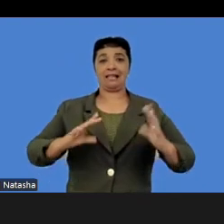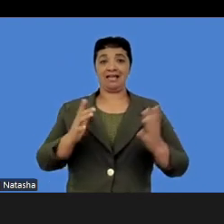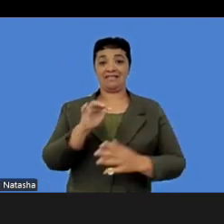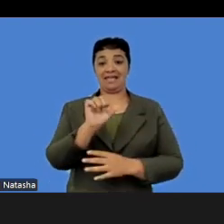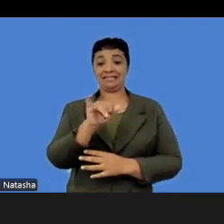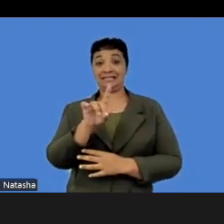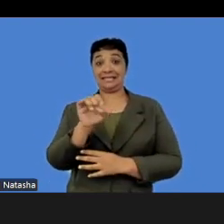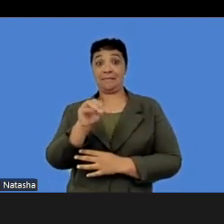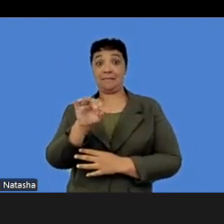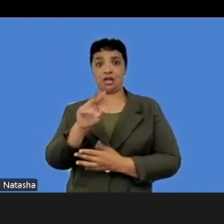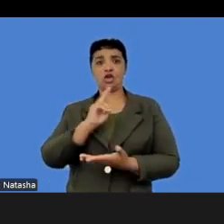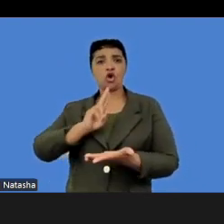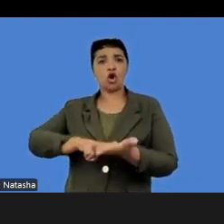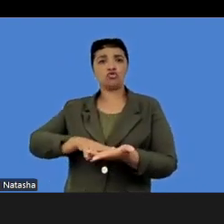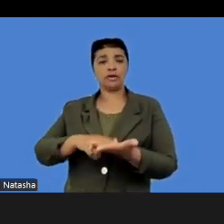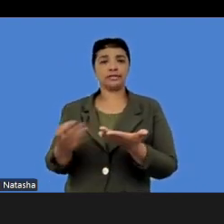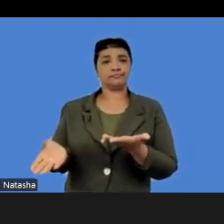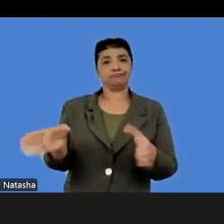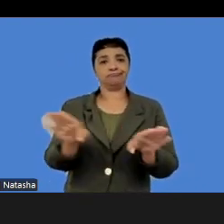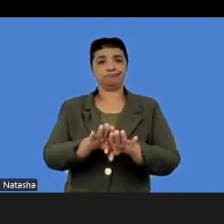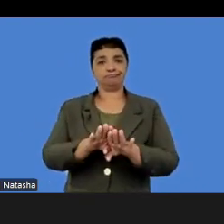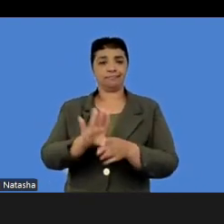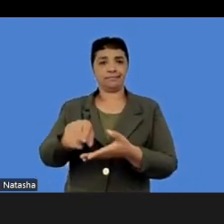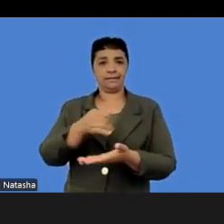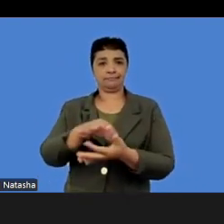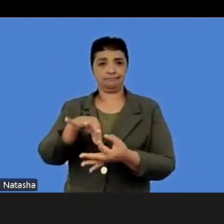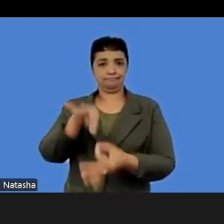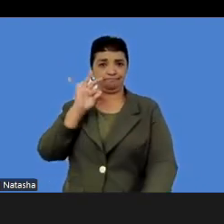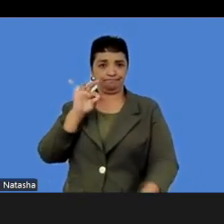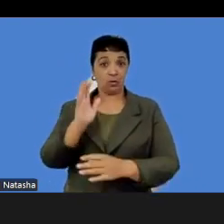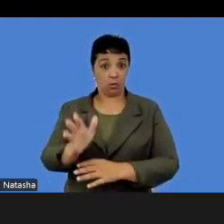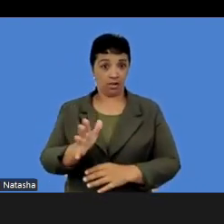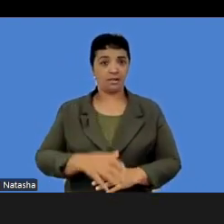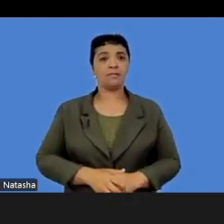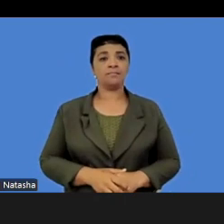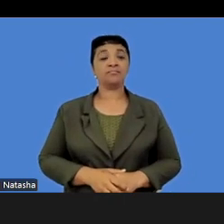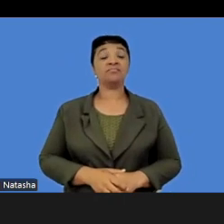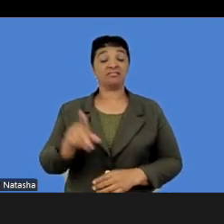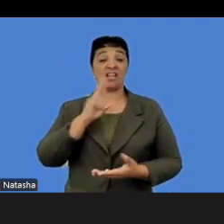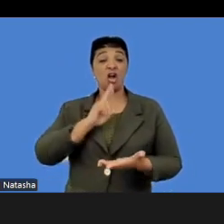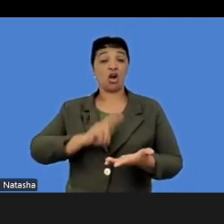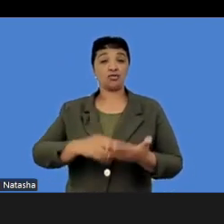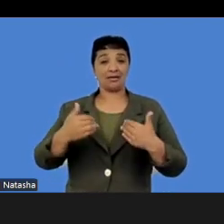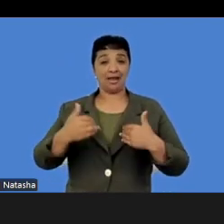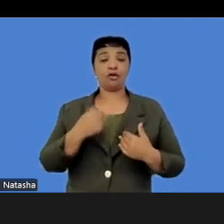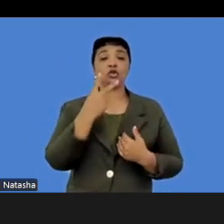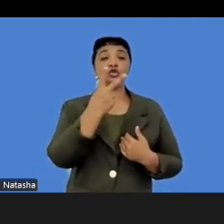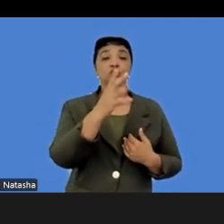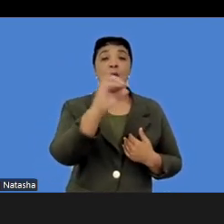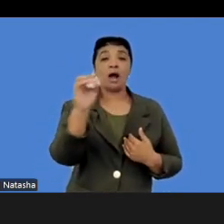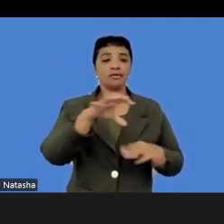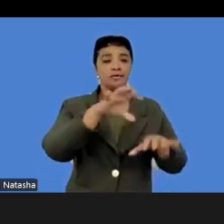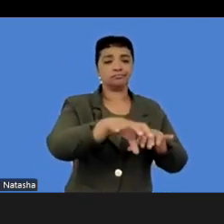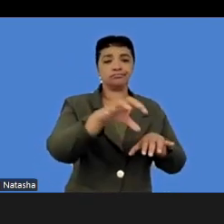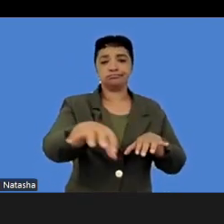contract. This contract catered for 2,000 chronic mental